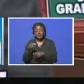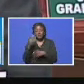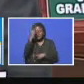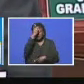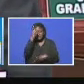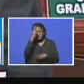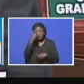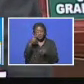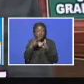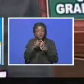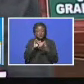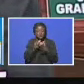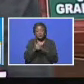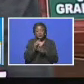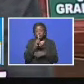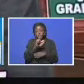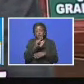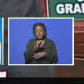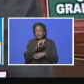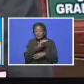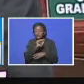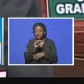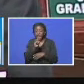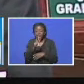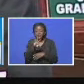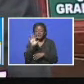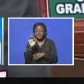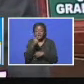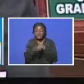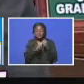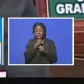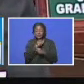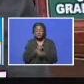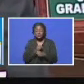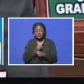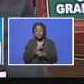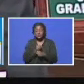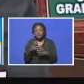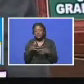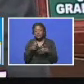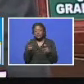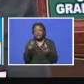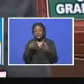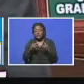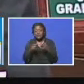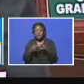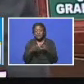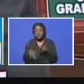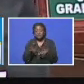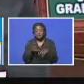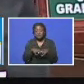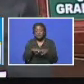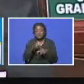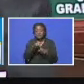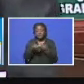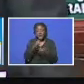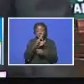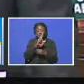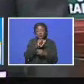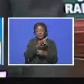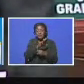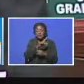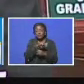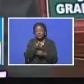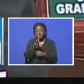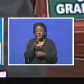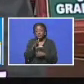years. Within this group, the greatest rate of increase has been among the 25 to 34 year olds. I want to say